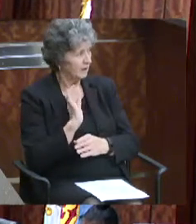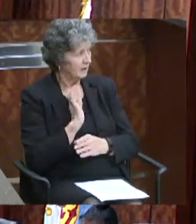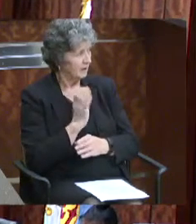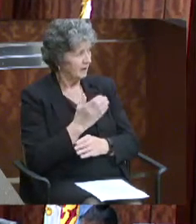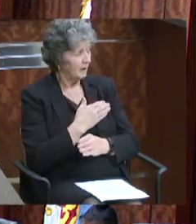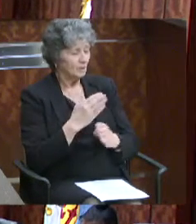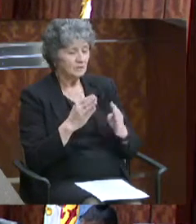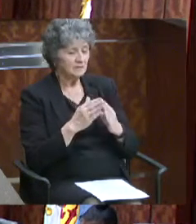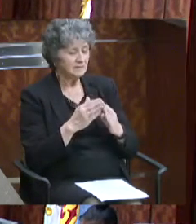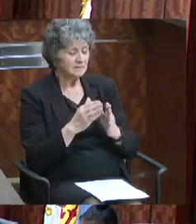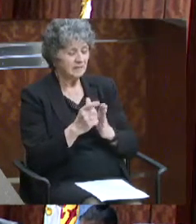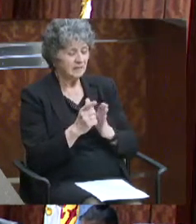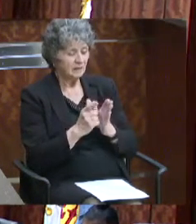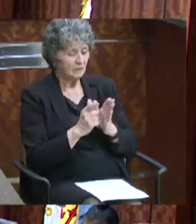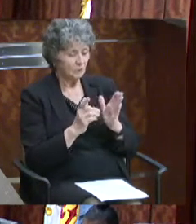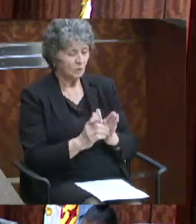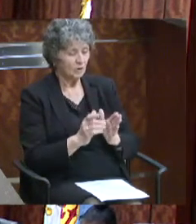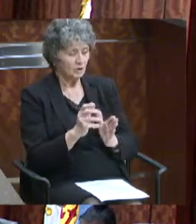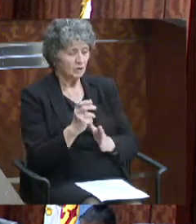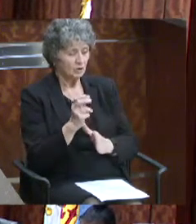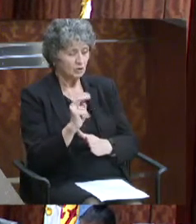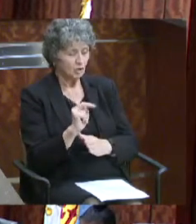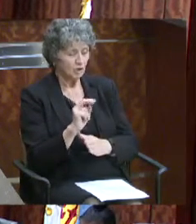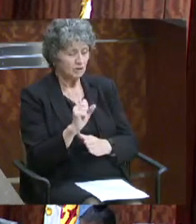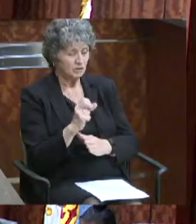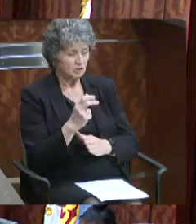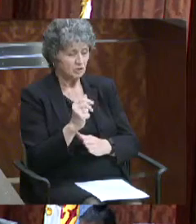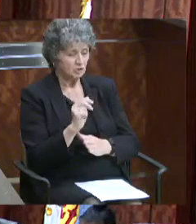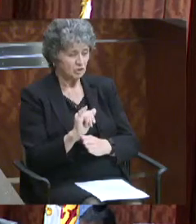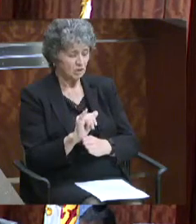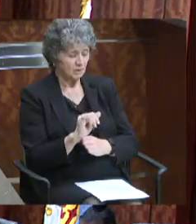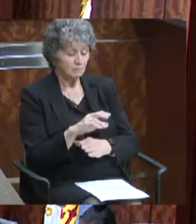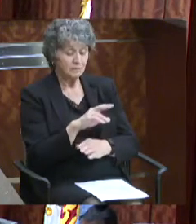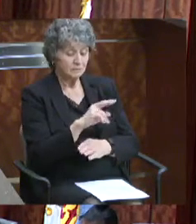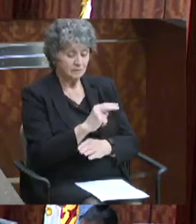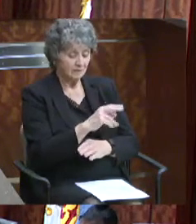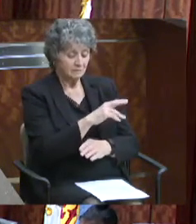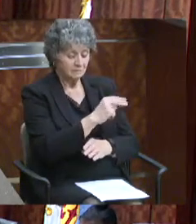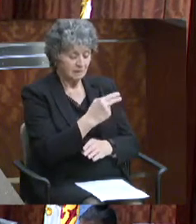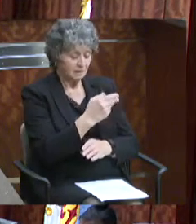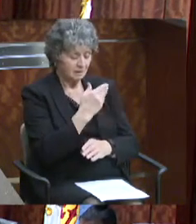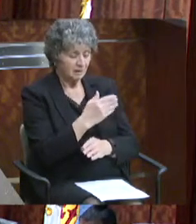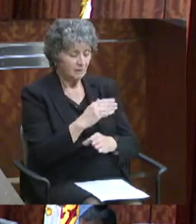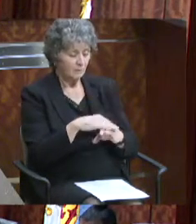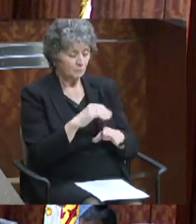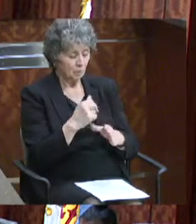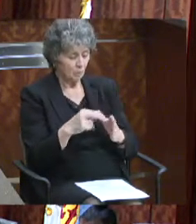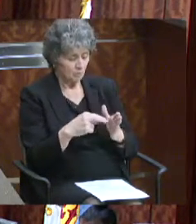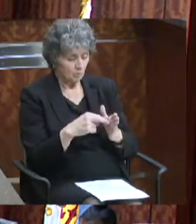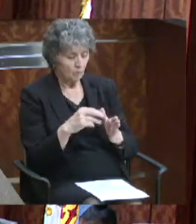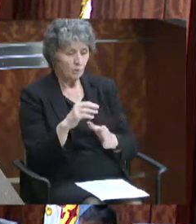solicitor, John Shea. Do I have a second? Second. Thank you, Ms. Creary. Madam Clerk?